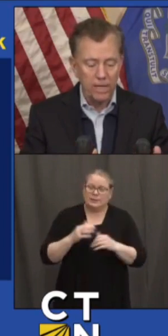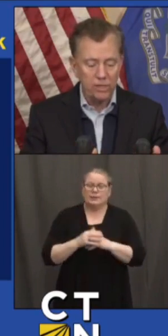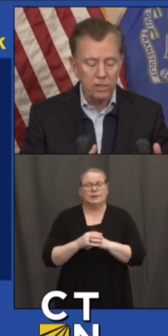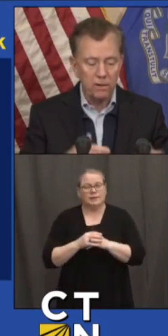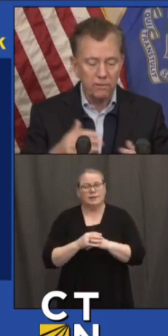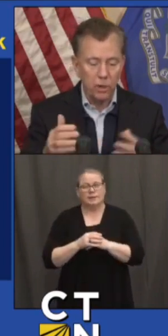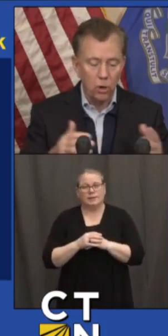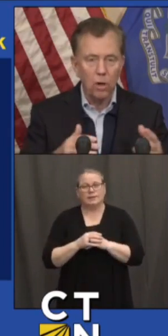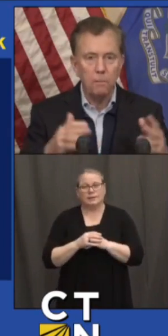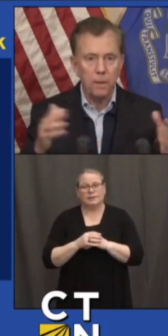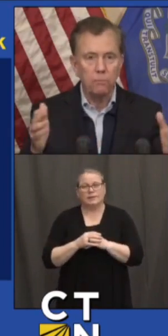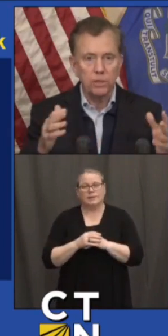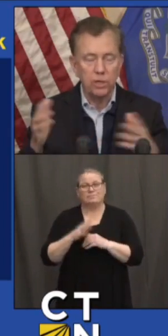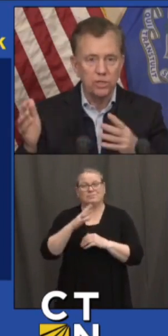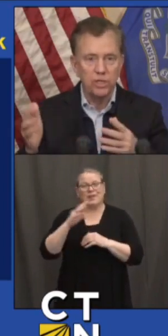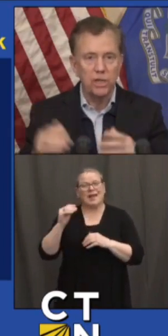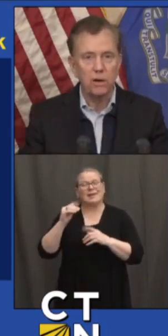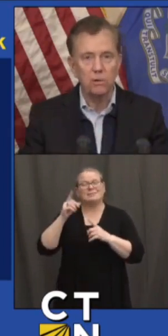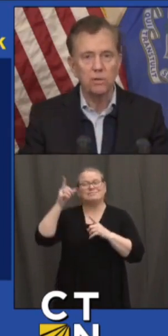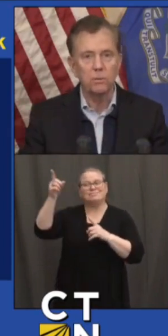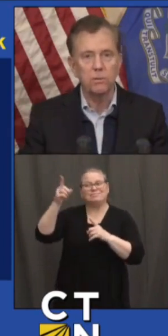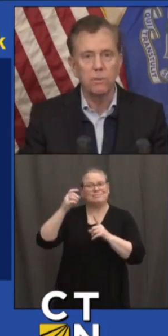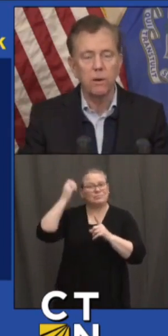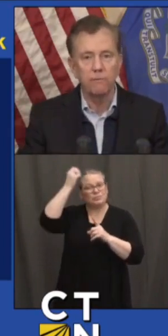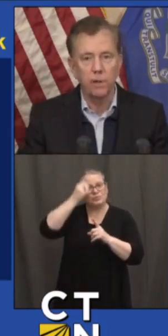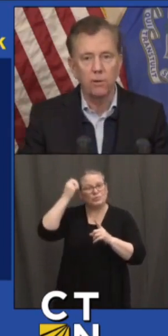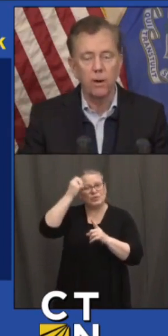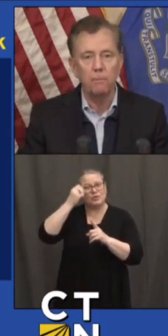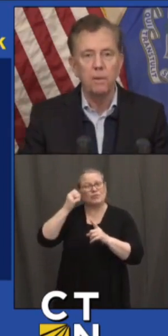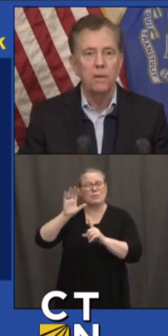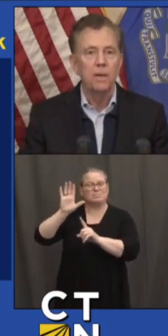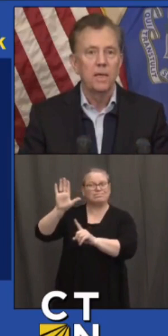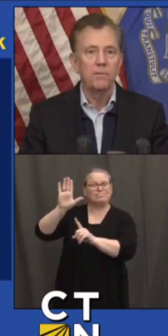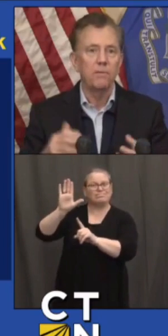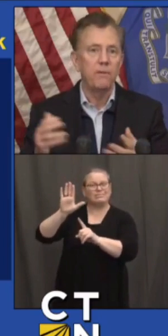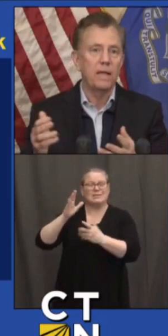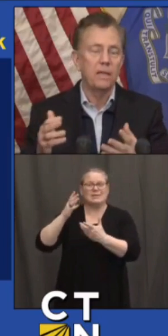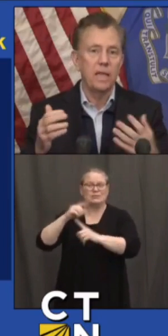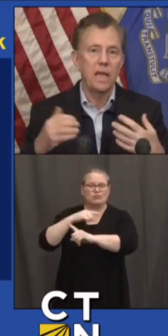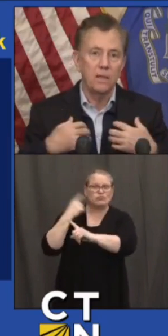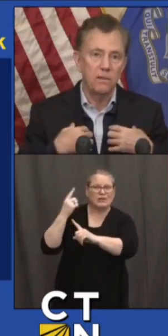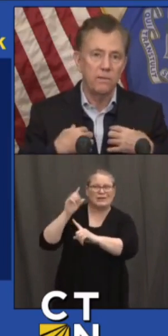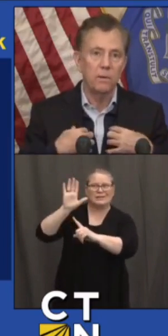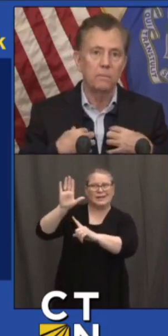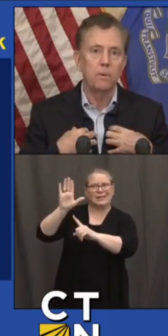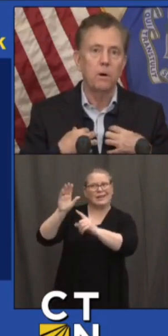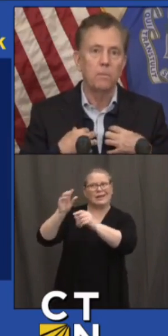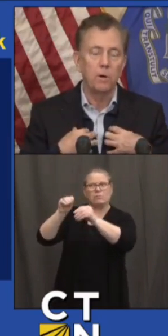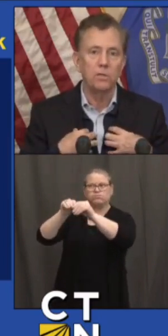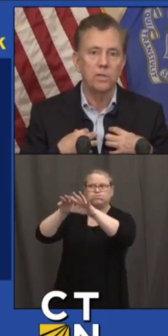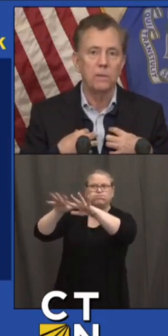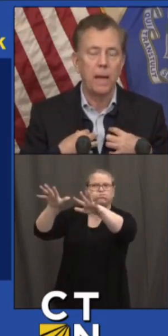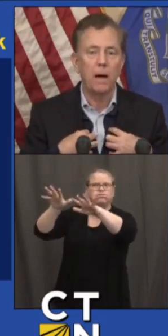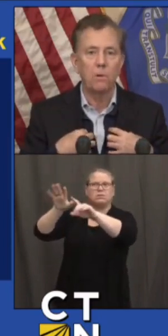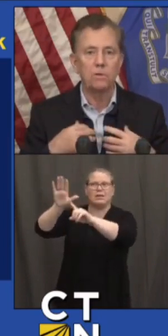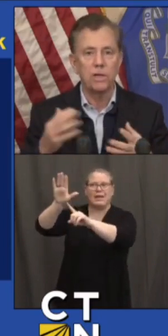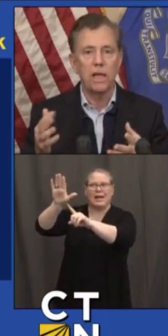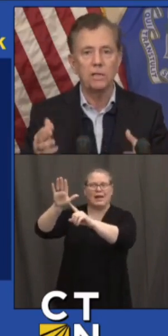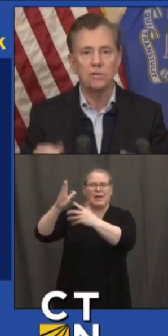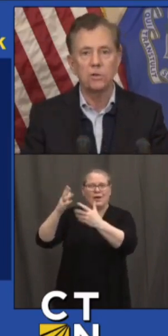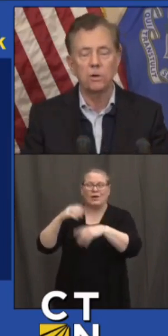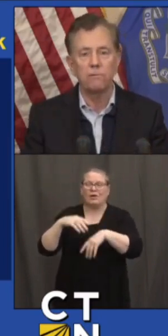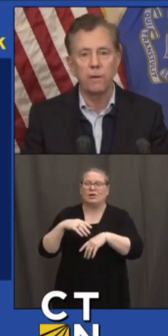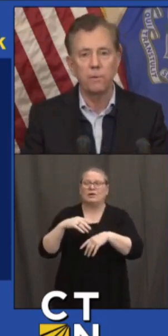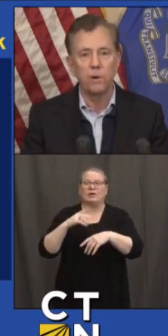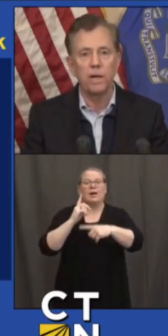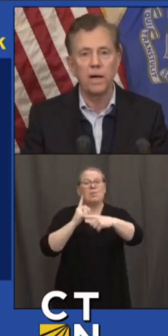the risk of Europe and what you could see there in terms of a flare-up, given the fact that the end of our emergency powers